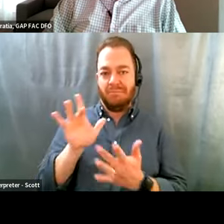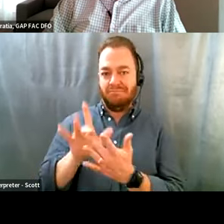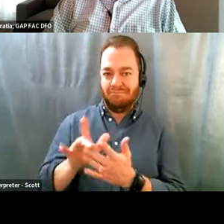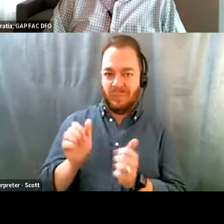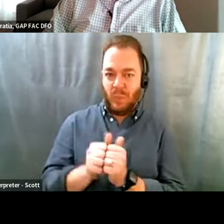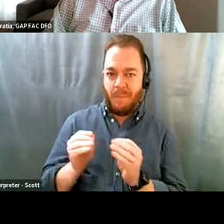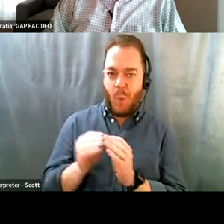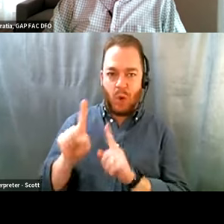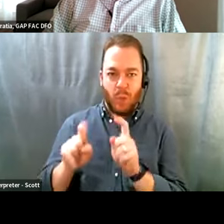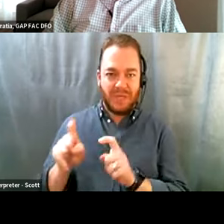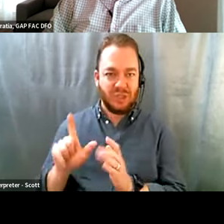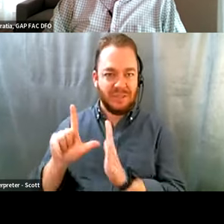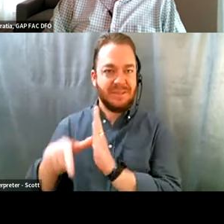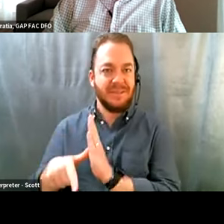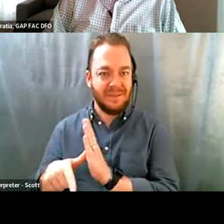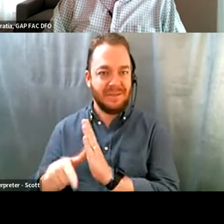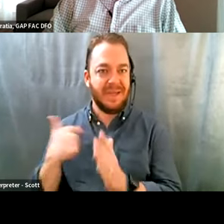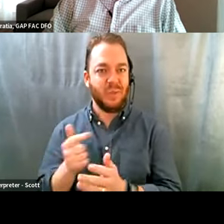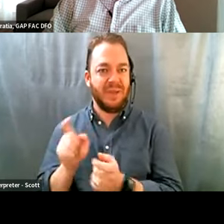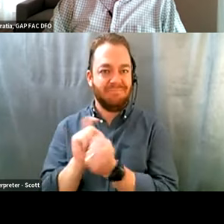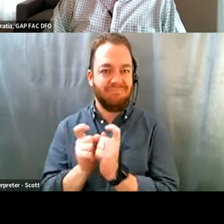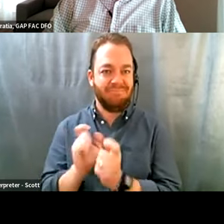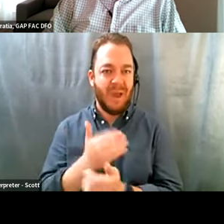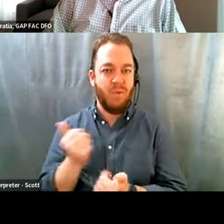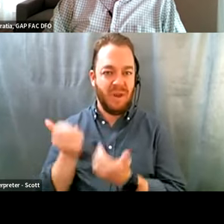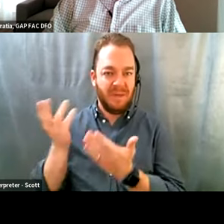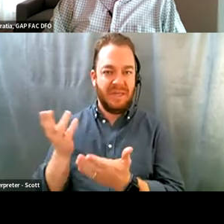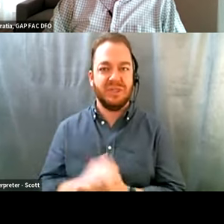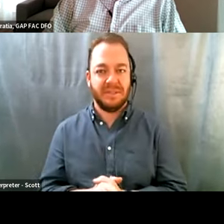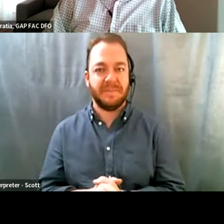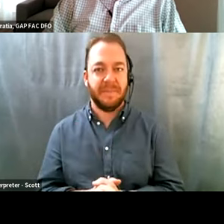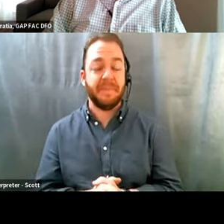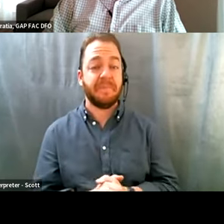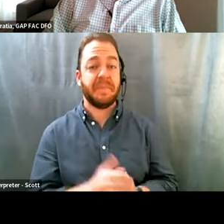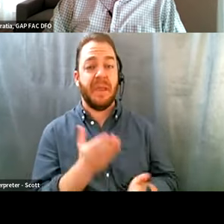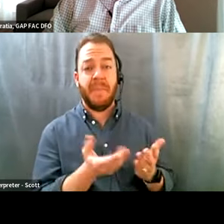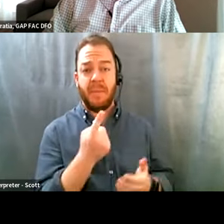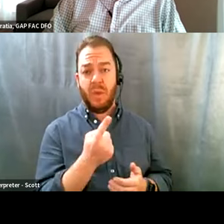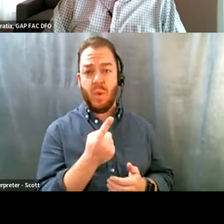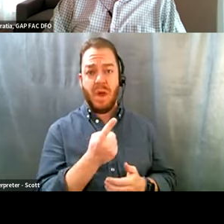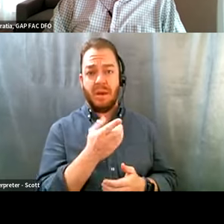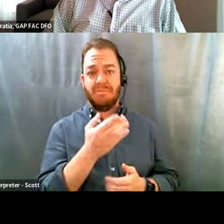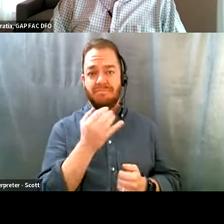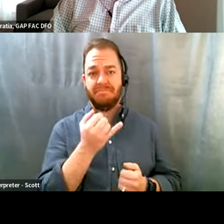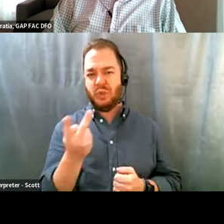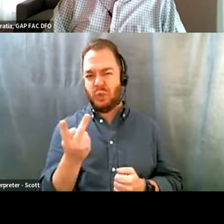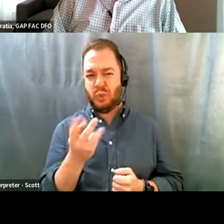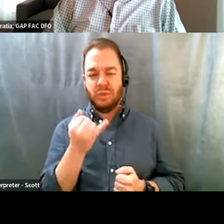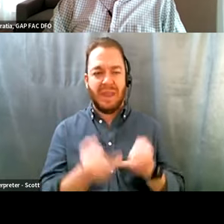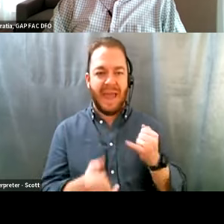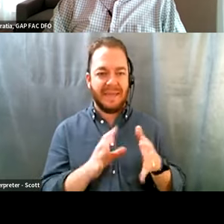with some more questions as we fine tune these recommendations. Yeah, maybe just one parting or two parting